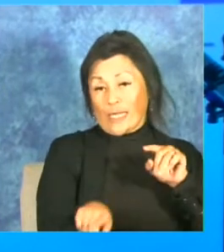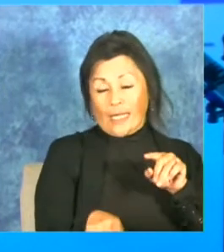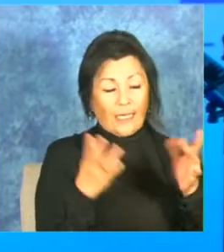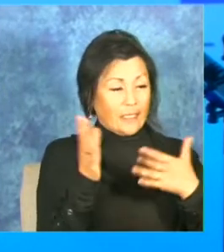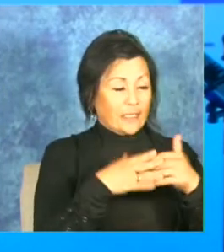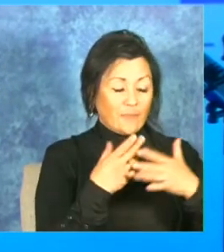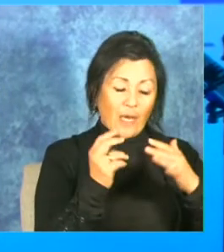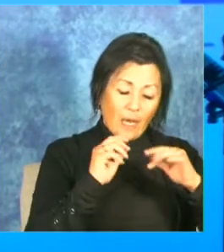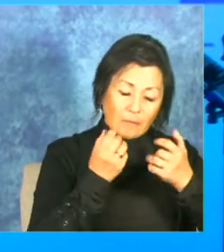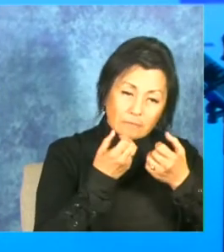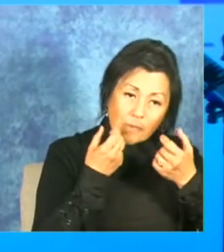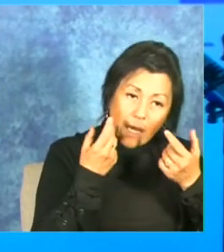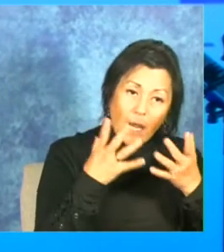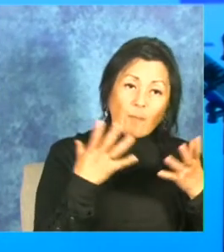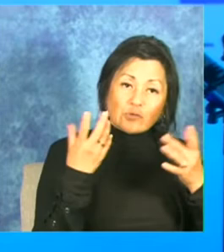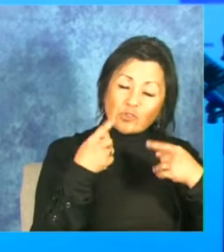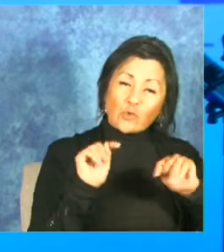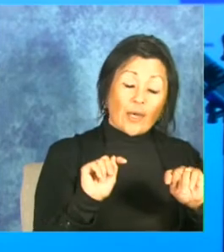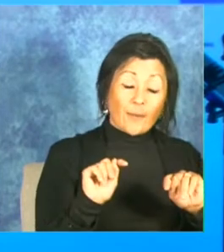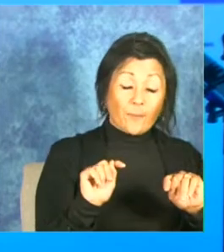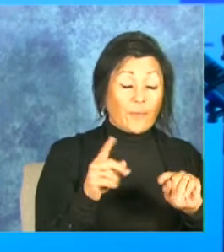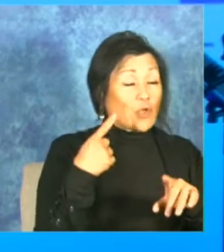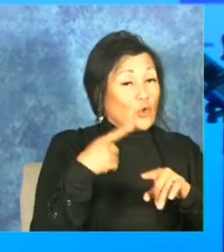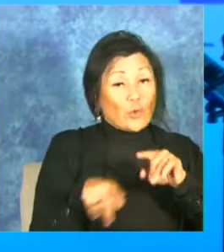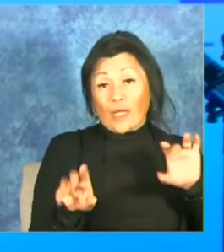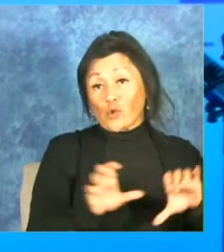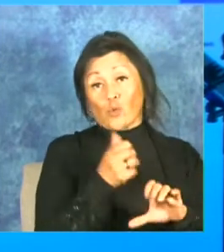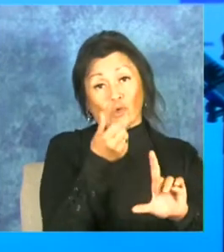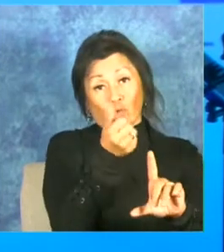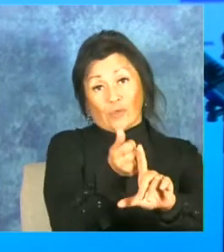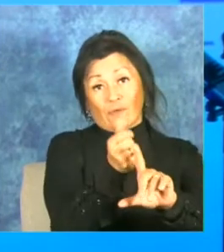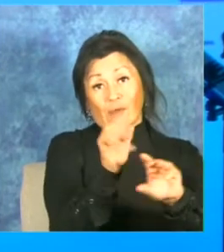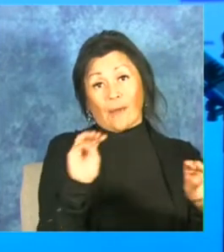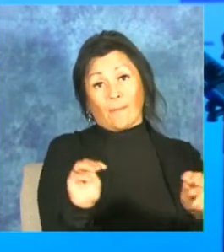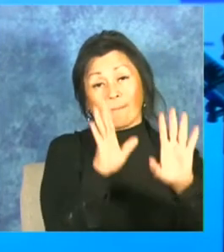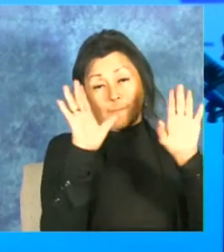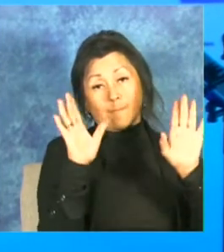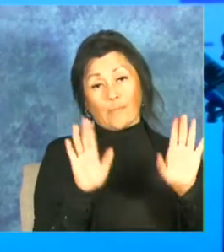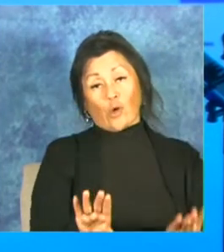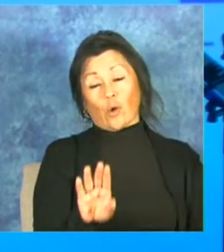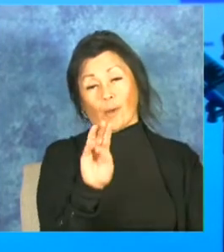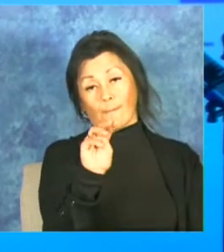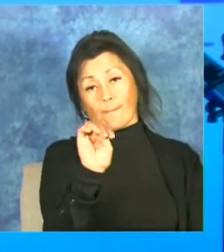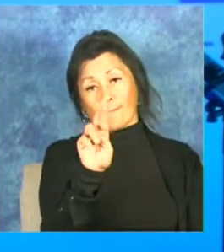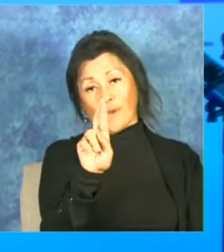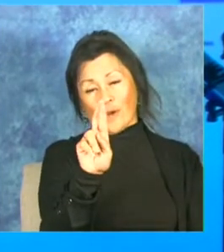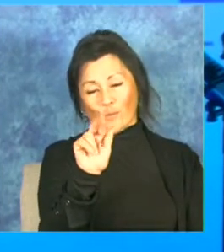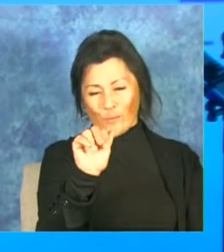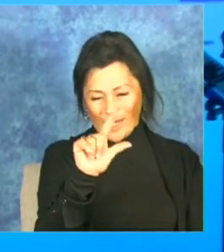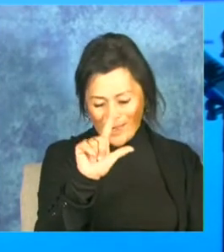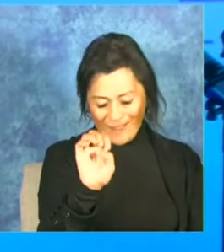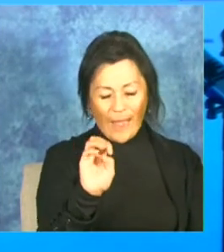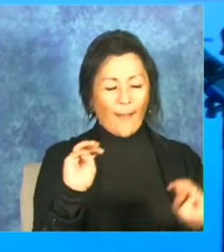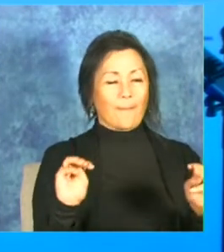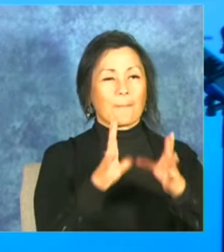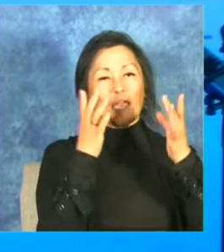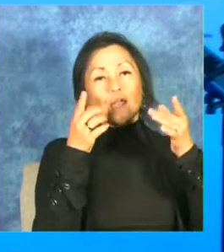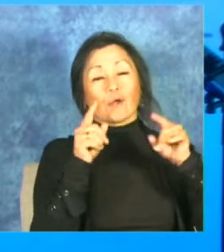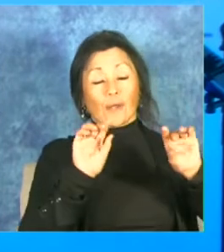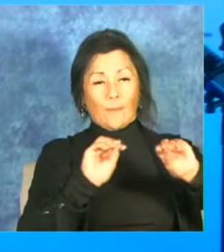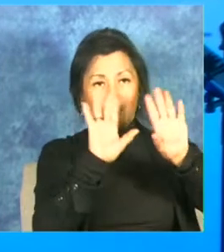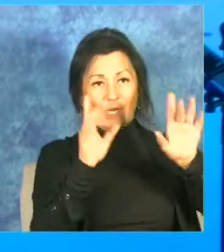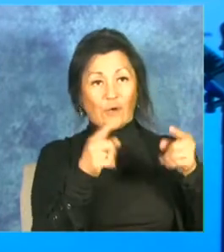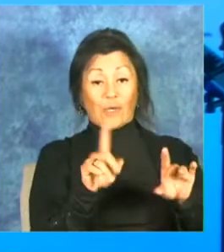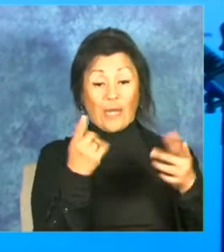effort you put into it. You can't do it. That's a miracle. And a